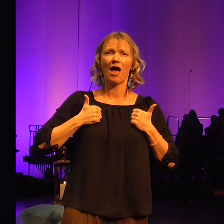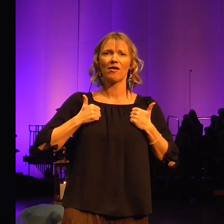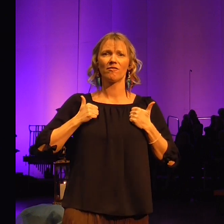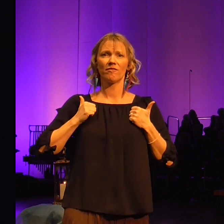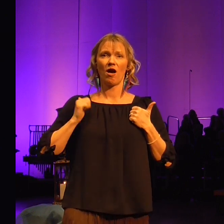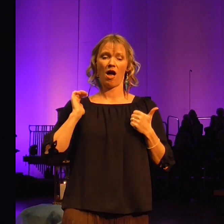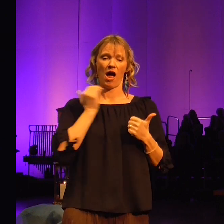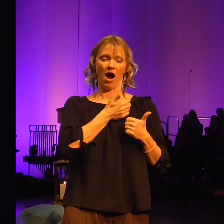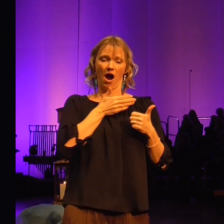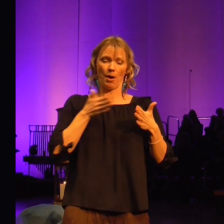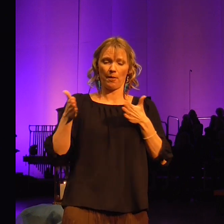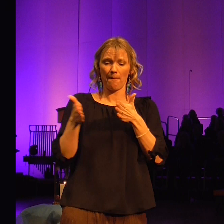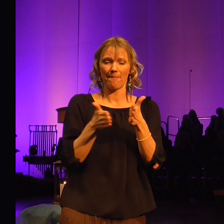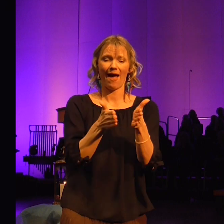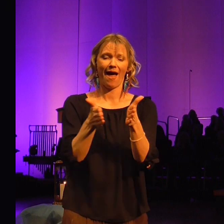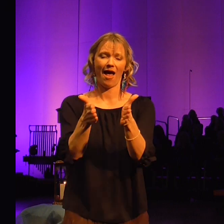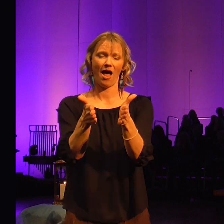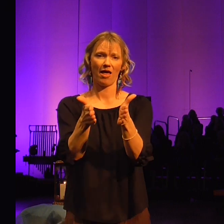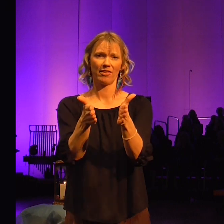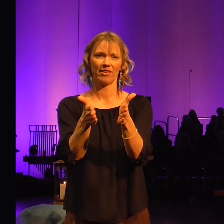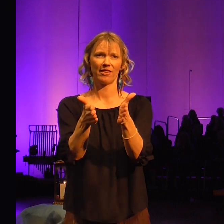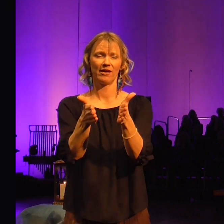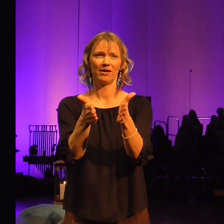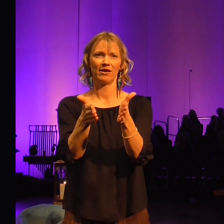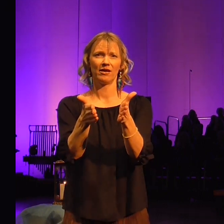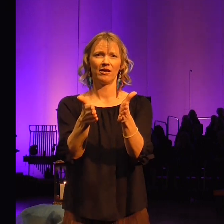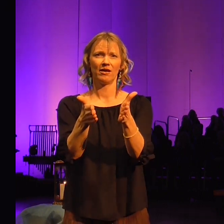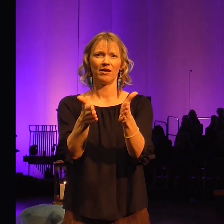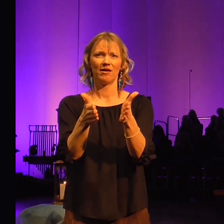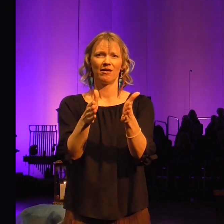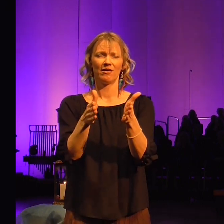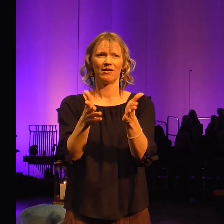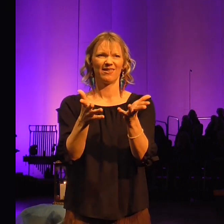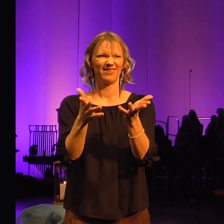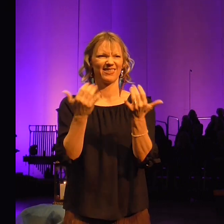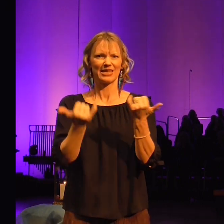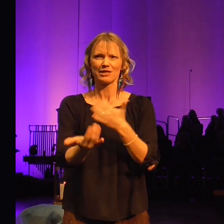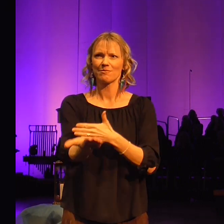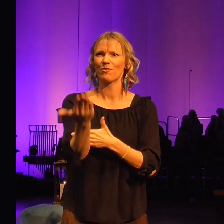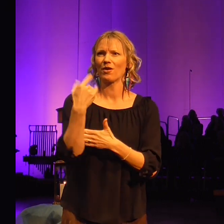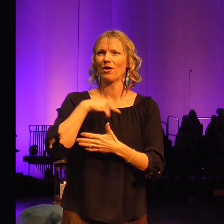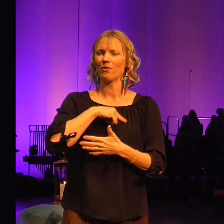that we walk upon and finding ourselves in spiritual community this morning.